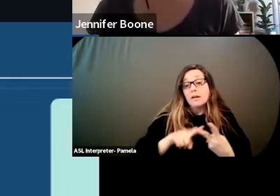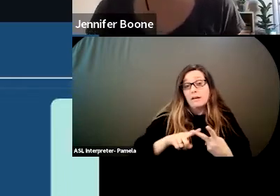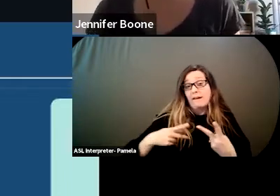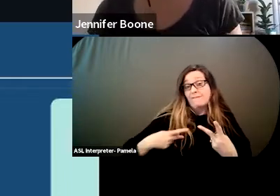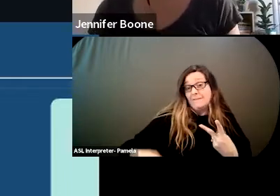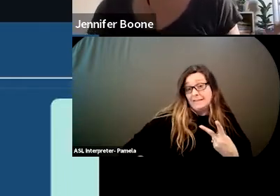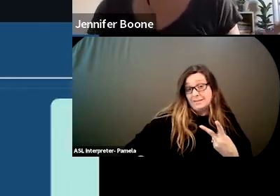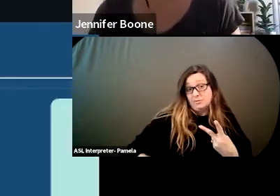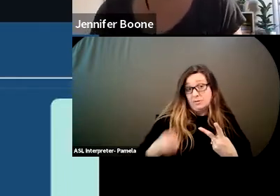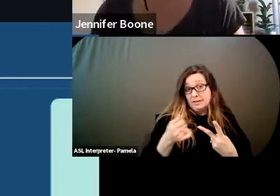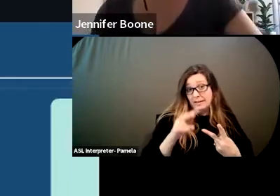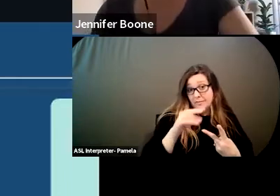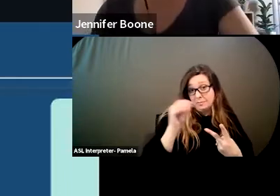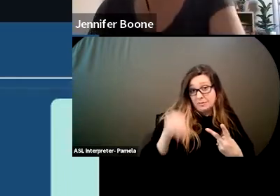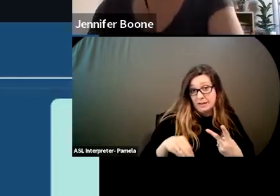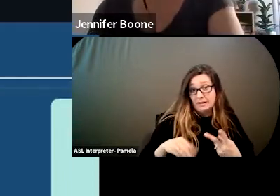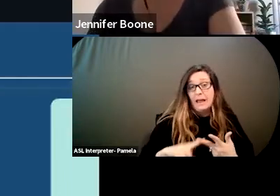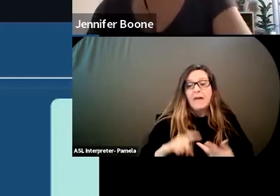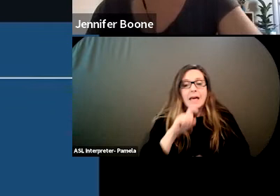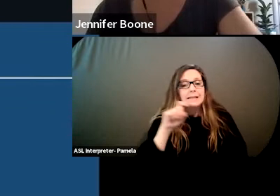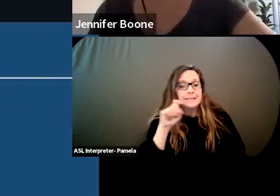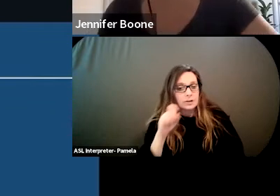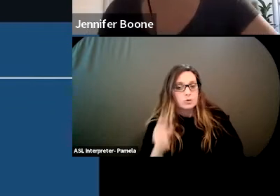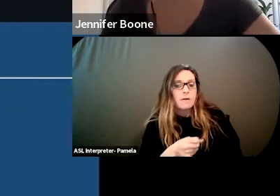sexual violence, around 12%.